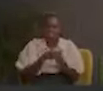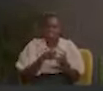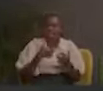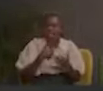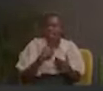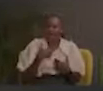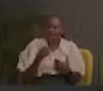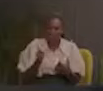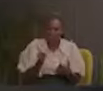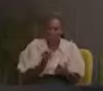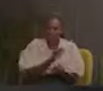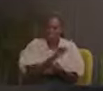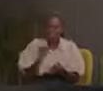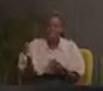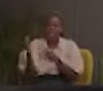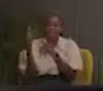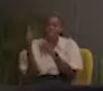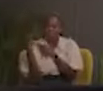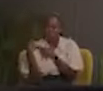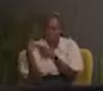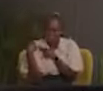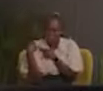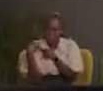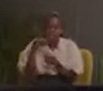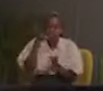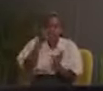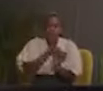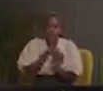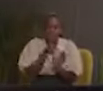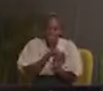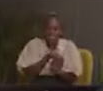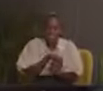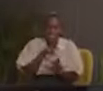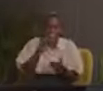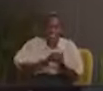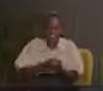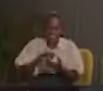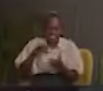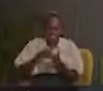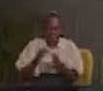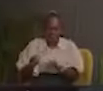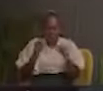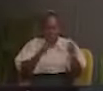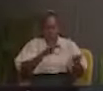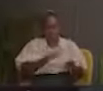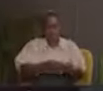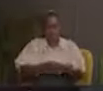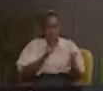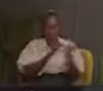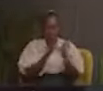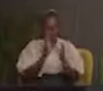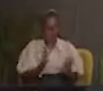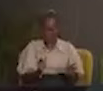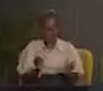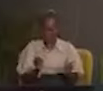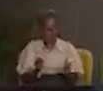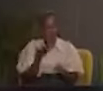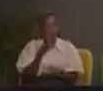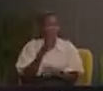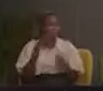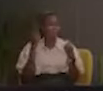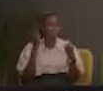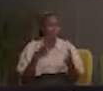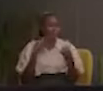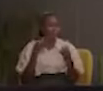a responsibility component that it places on the saints. Now, there are many dimensions of